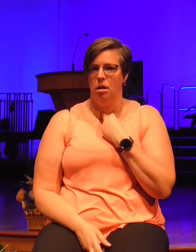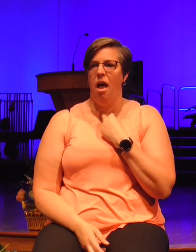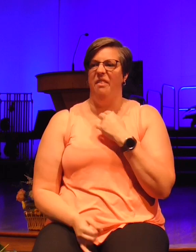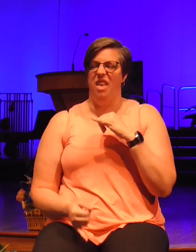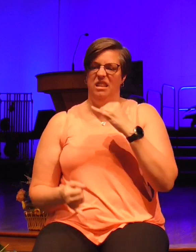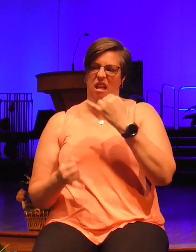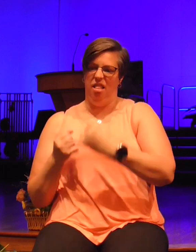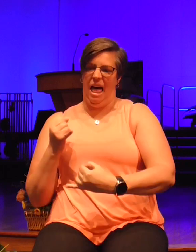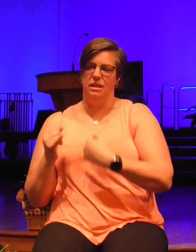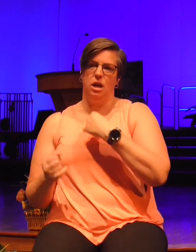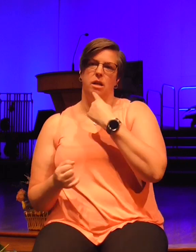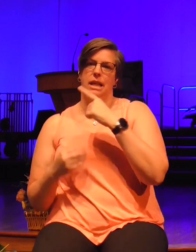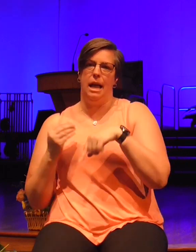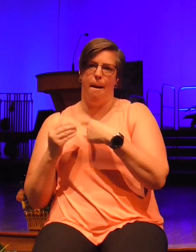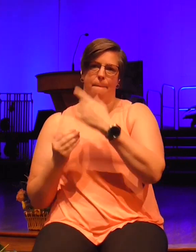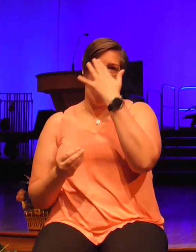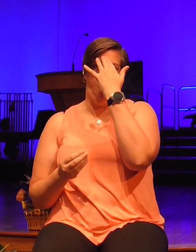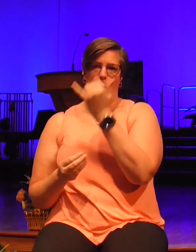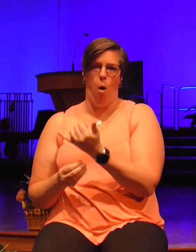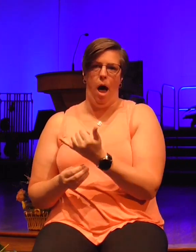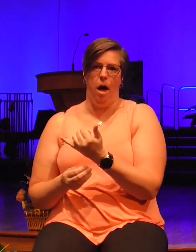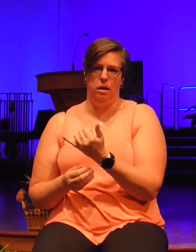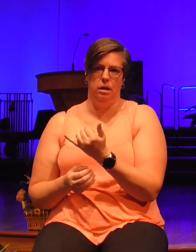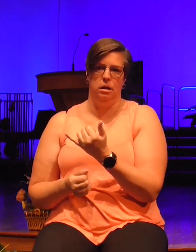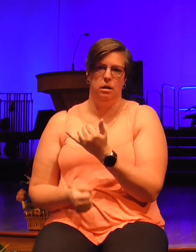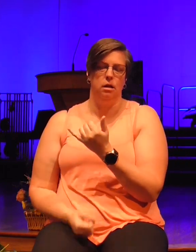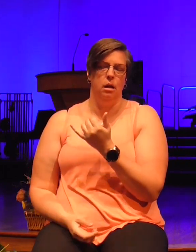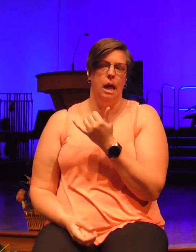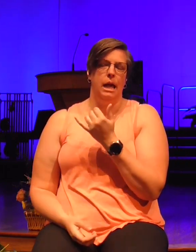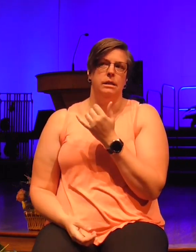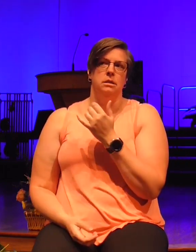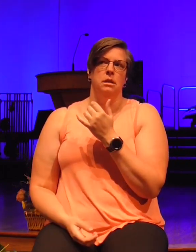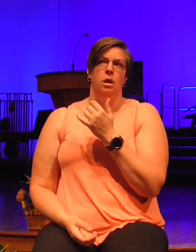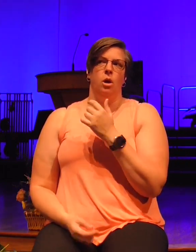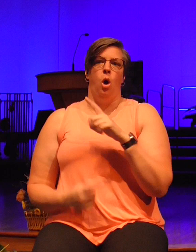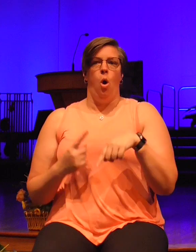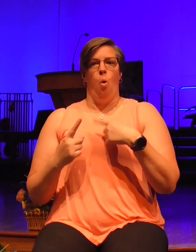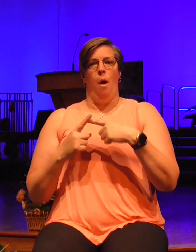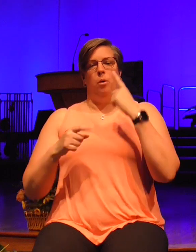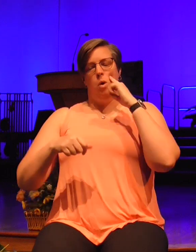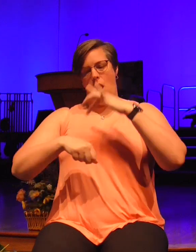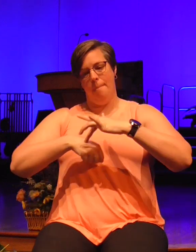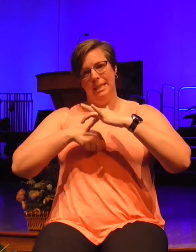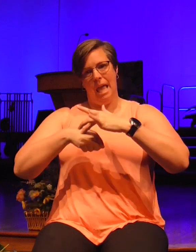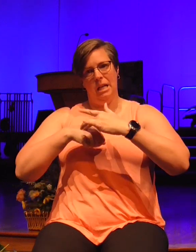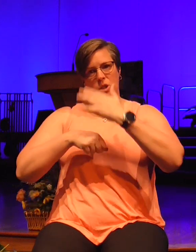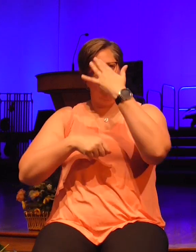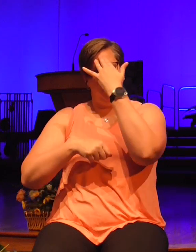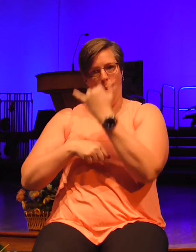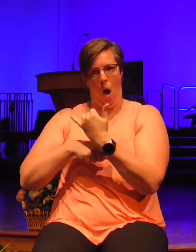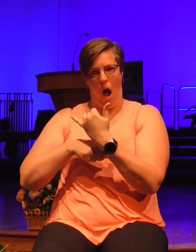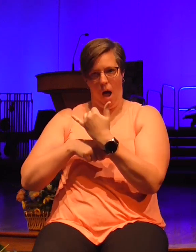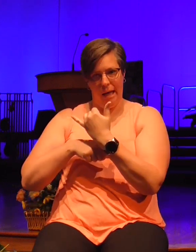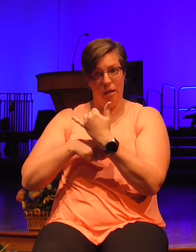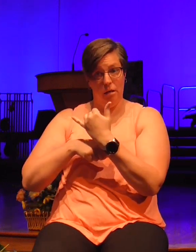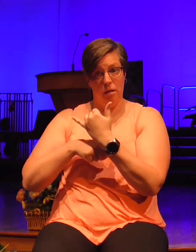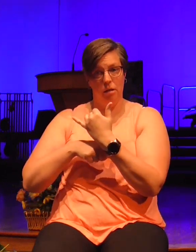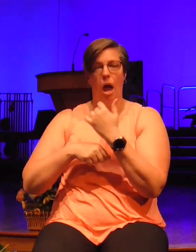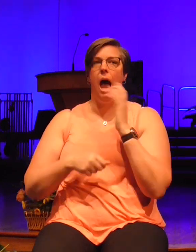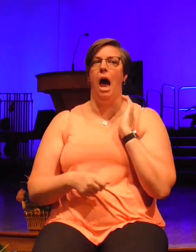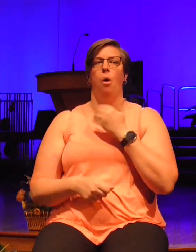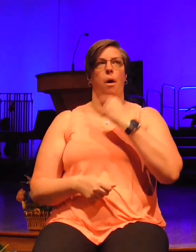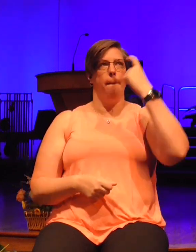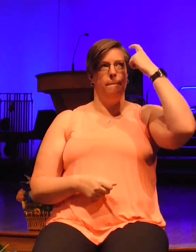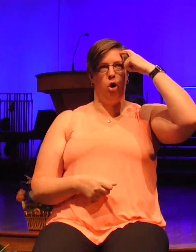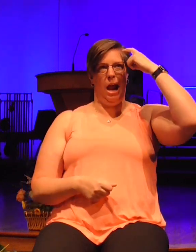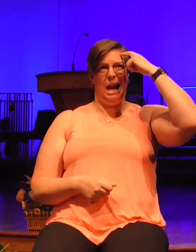say about the why also, or this is the last thing, is that when we're obsessed with why, it's as though our brain, our